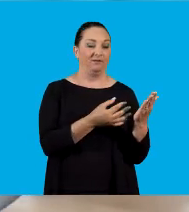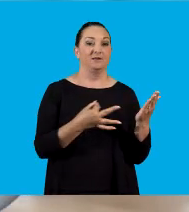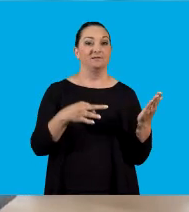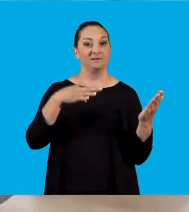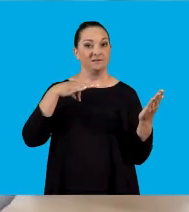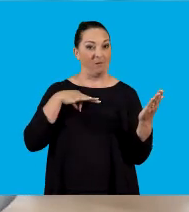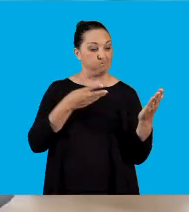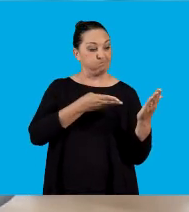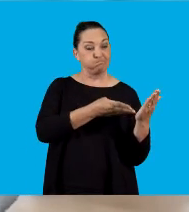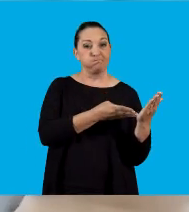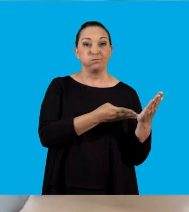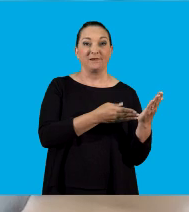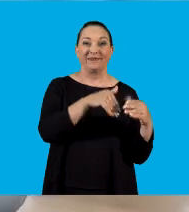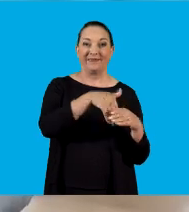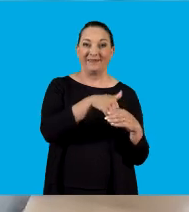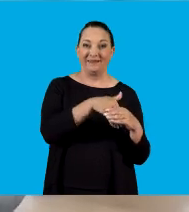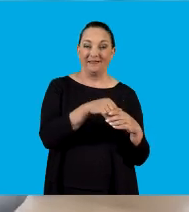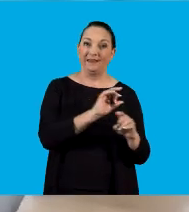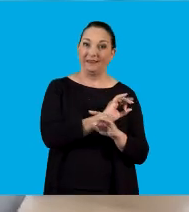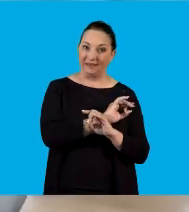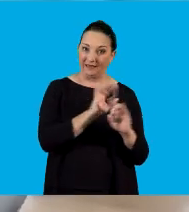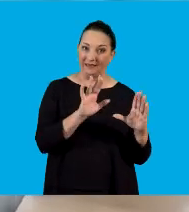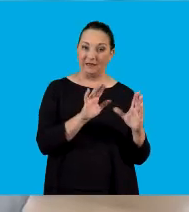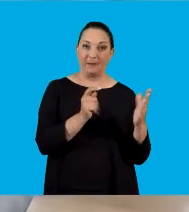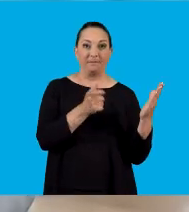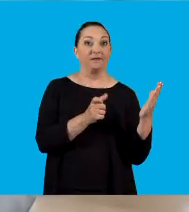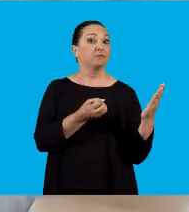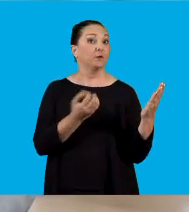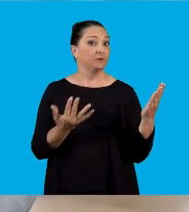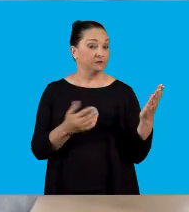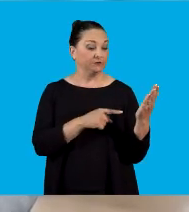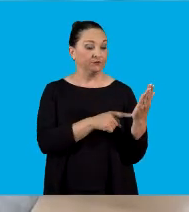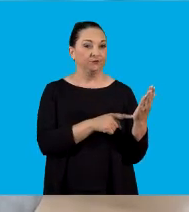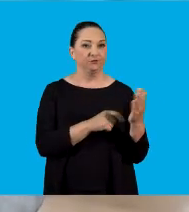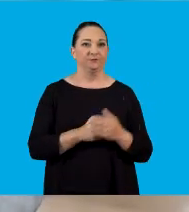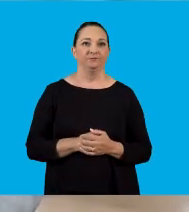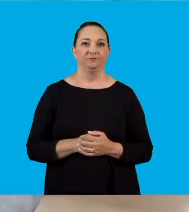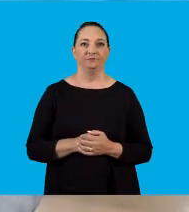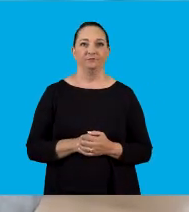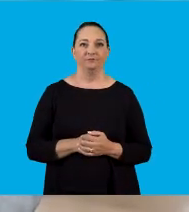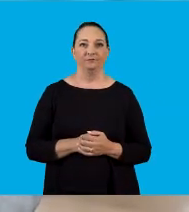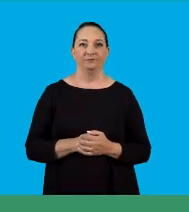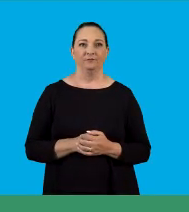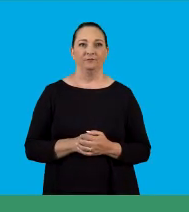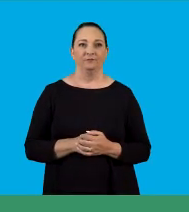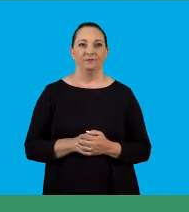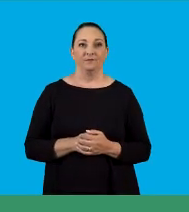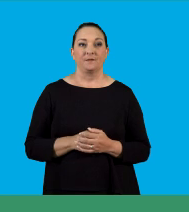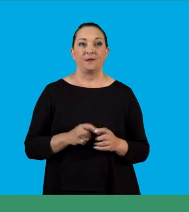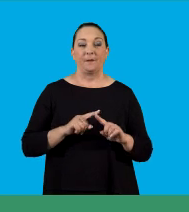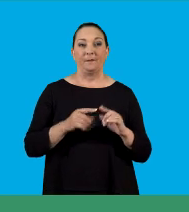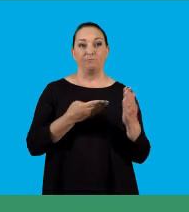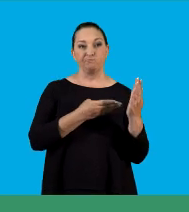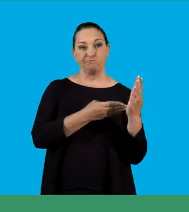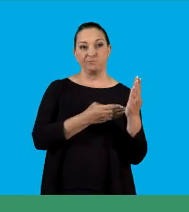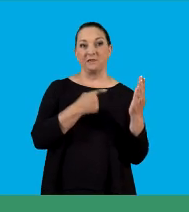salaries needs to be stated clearly. How much is that you're going to pay the employees? Right, so BCA outlines the